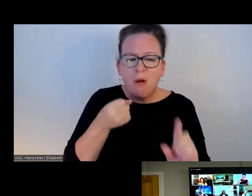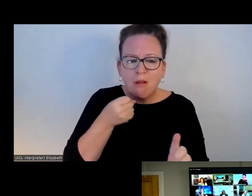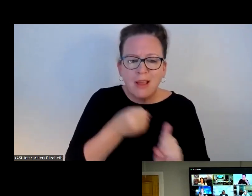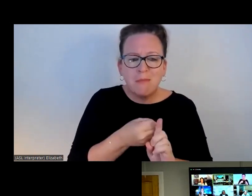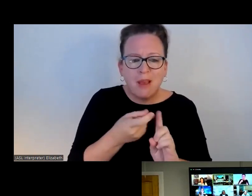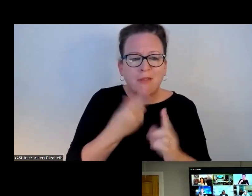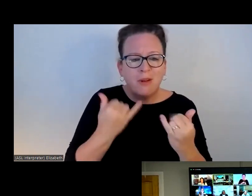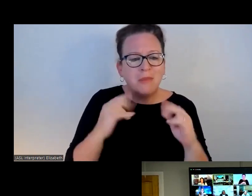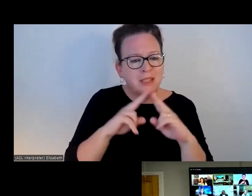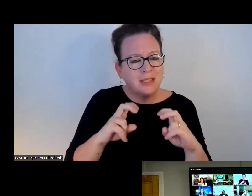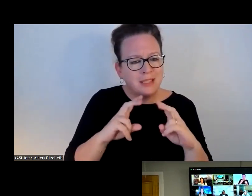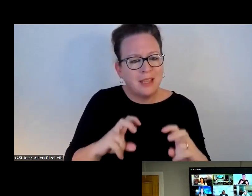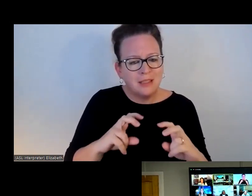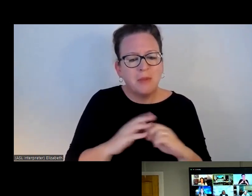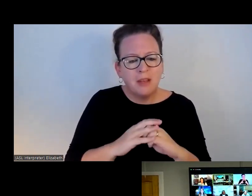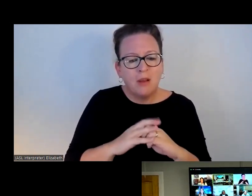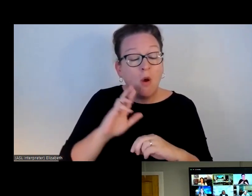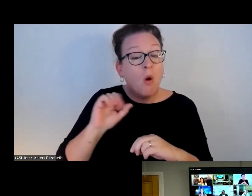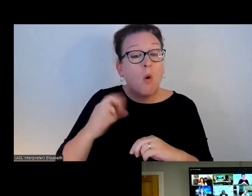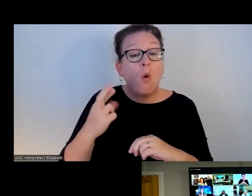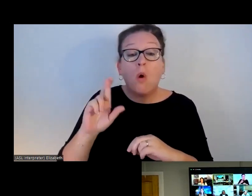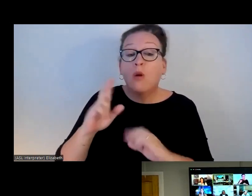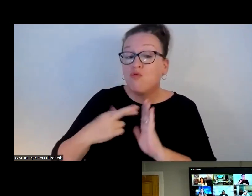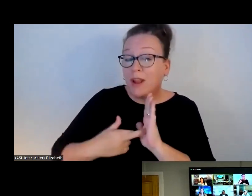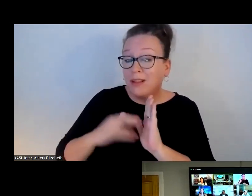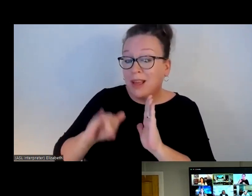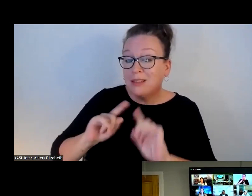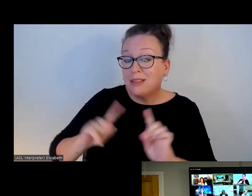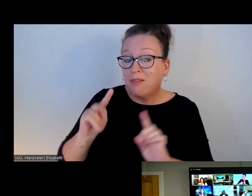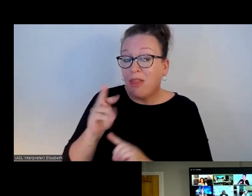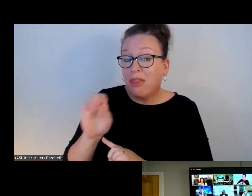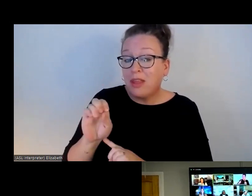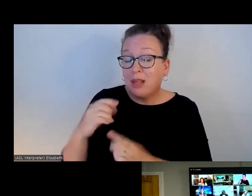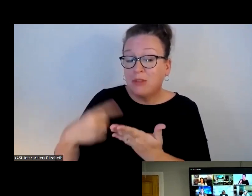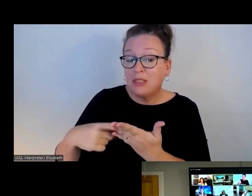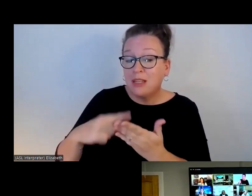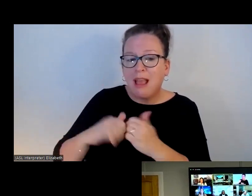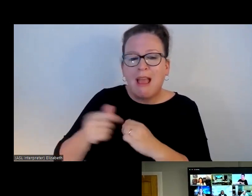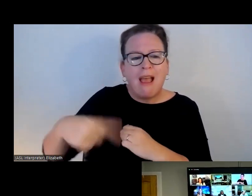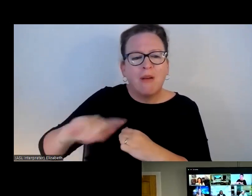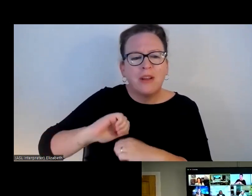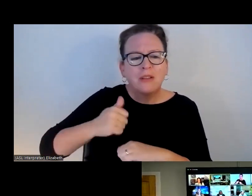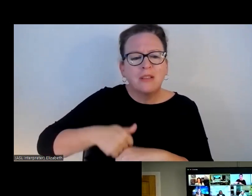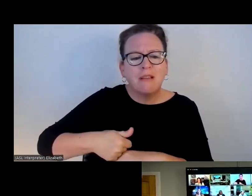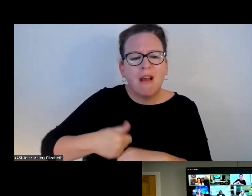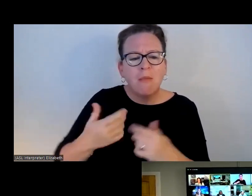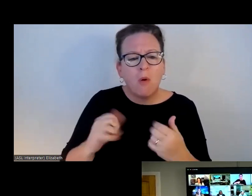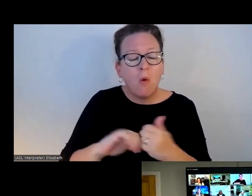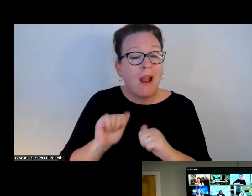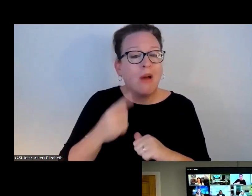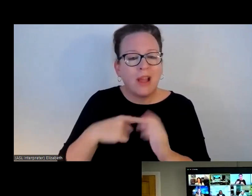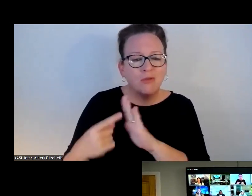the regulations might be another theme that we want to hear back from them on how they're implementing or how that is being rolled